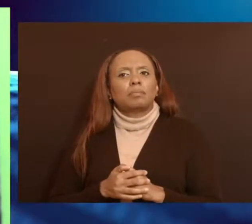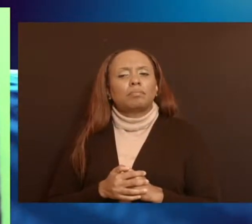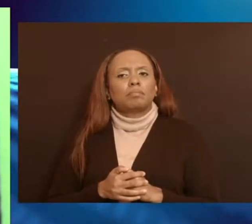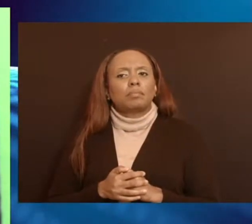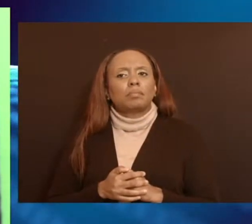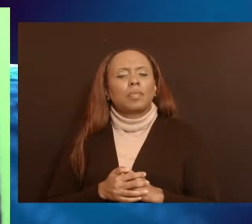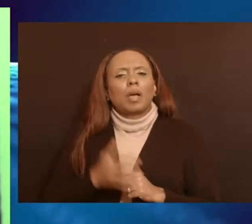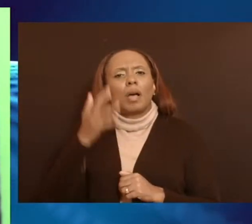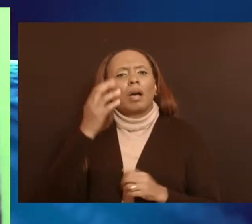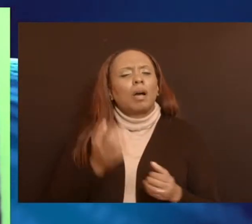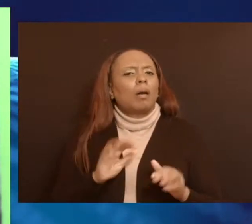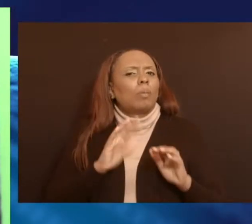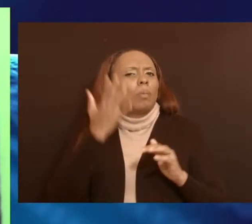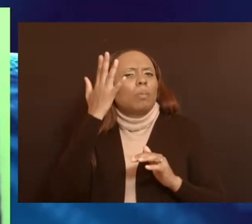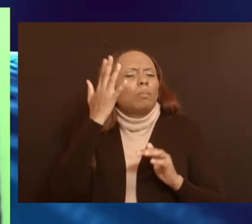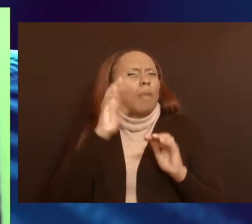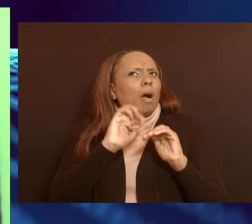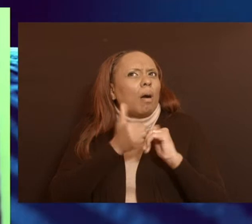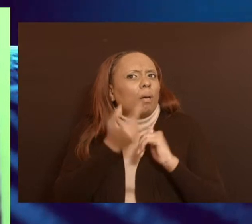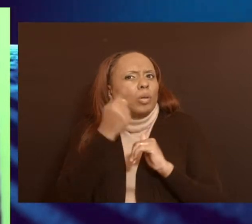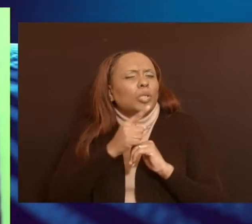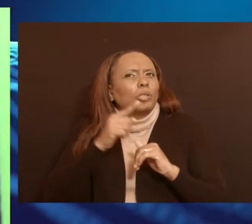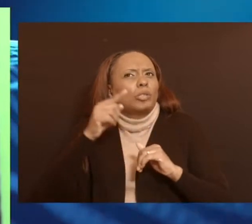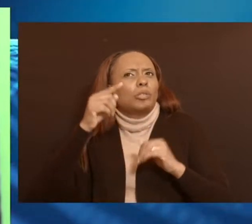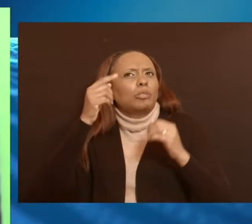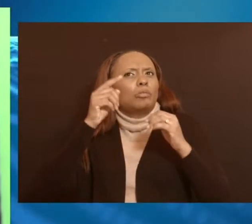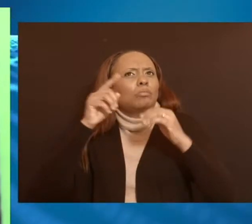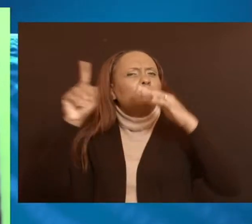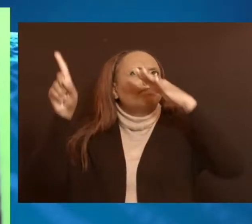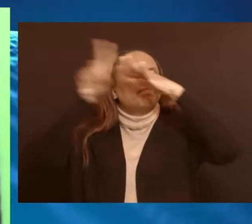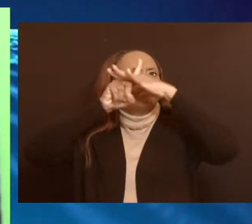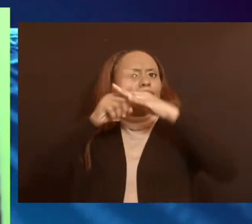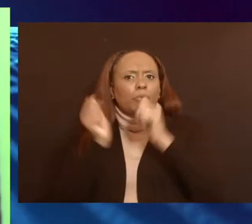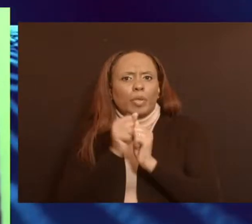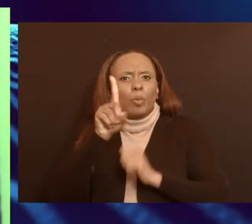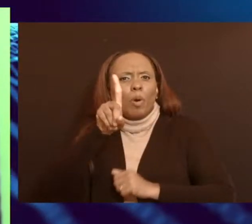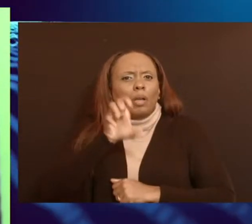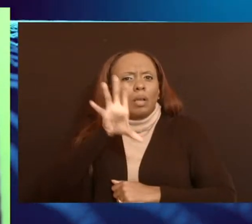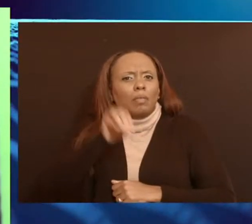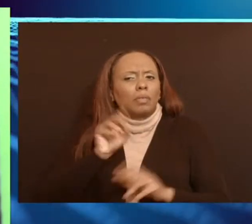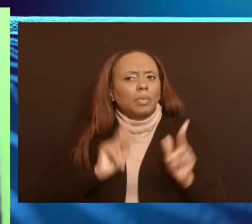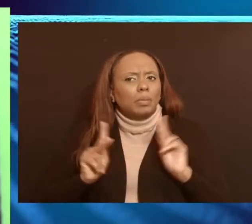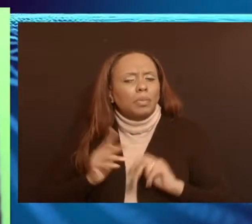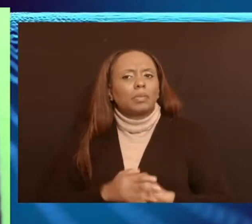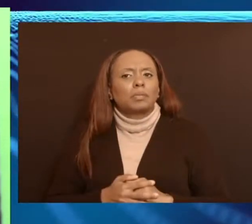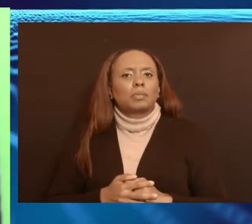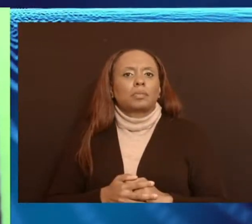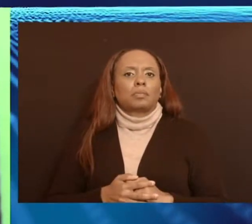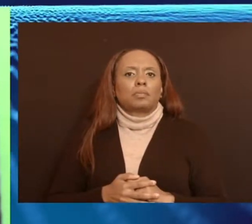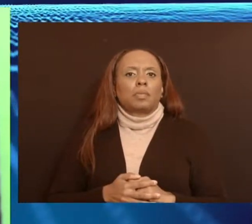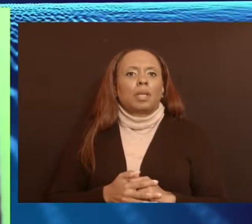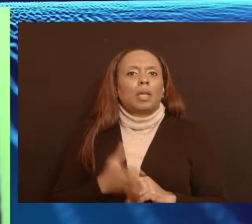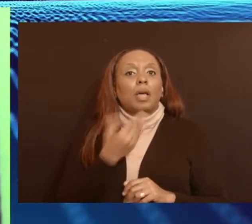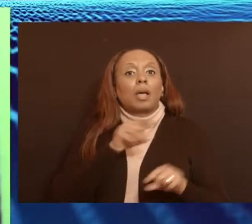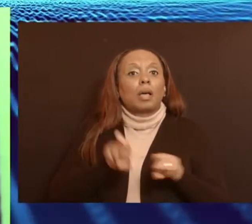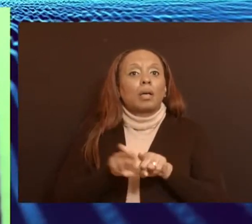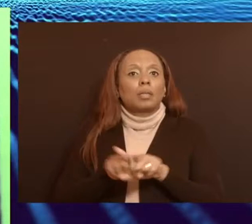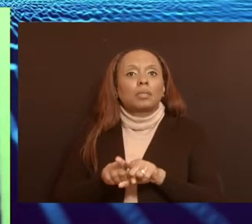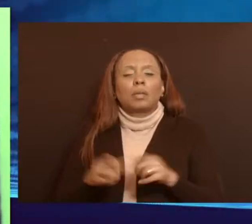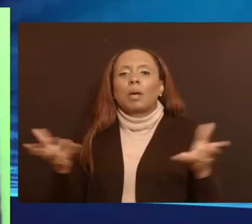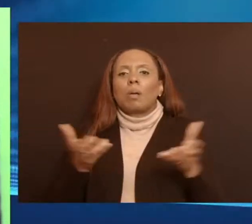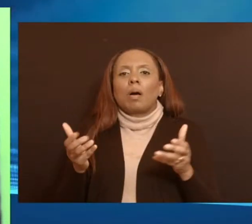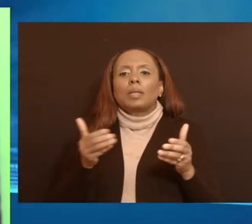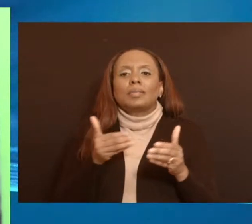formula, firstly? And secondly, what steps have you already put in place to ensure